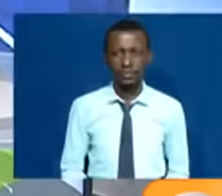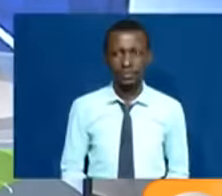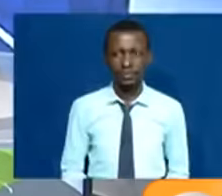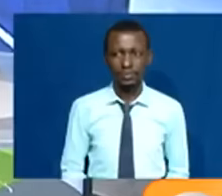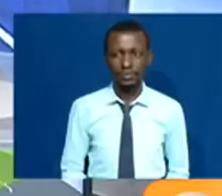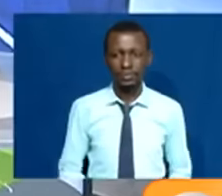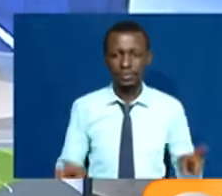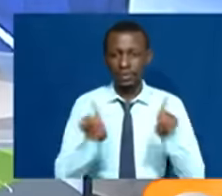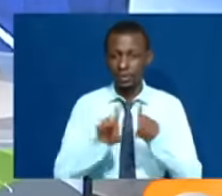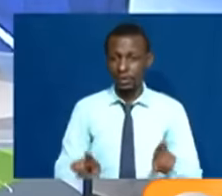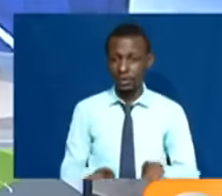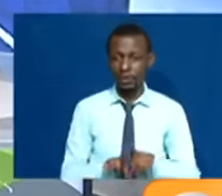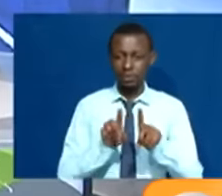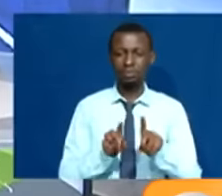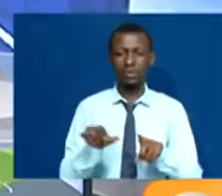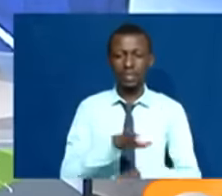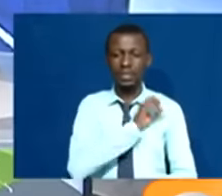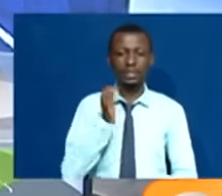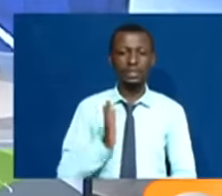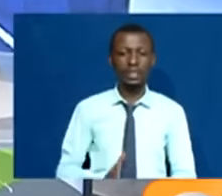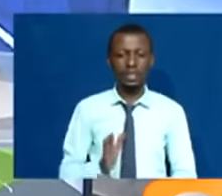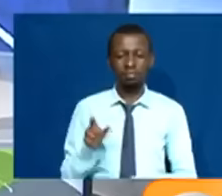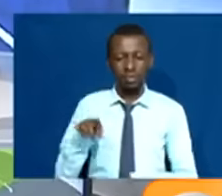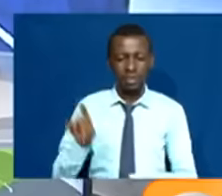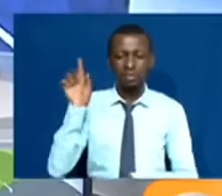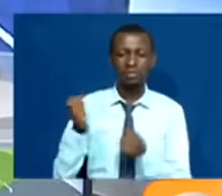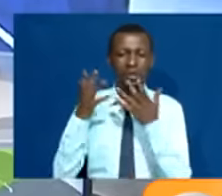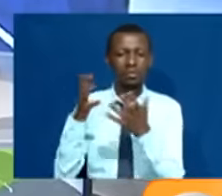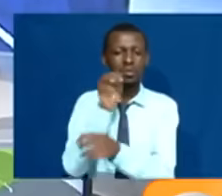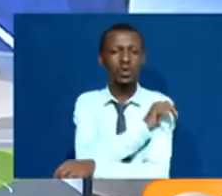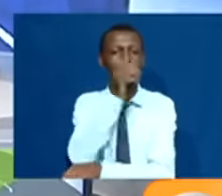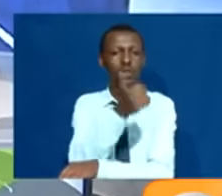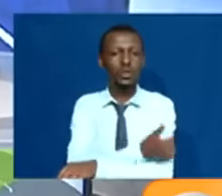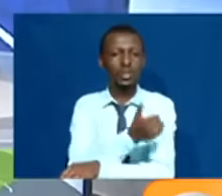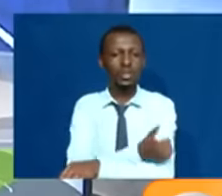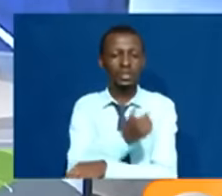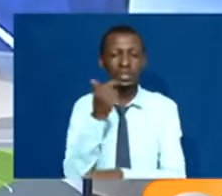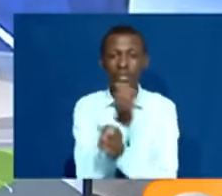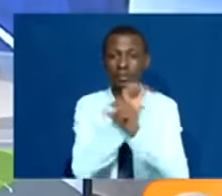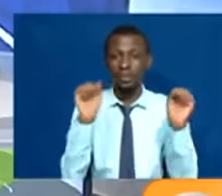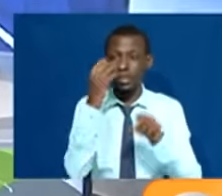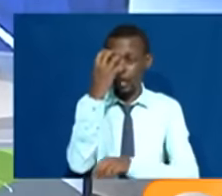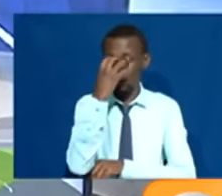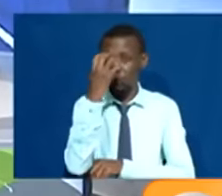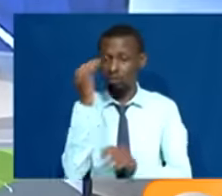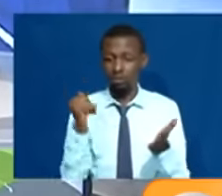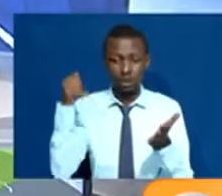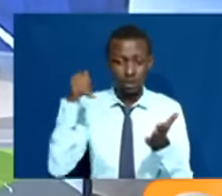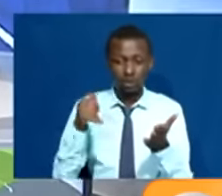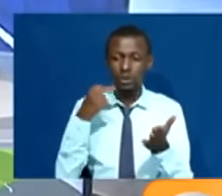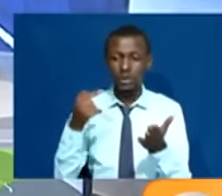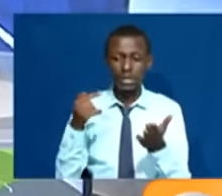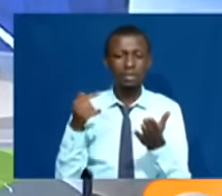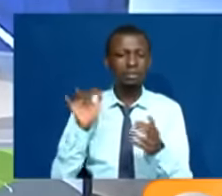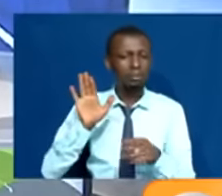and activist who formally lodged a complaint with the authorities linked President William Ruto to the threats